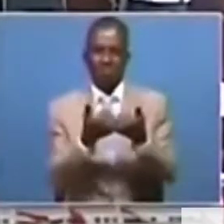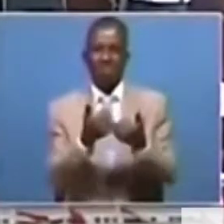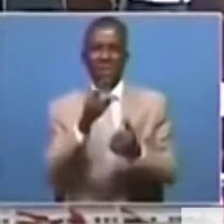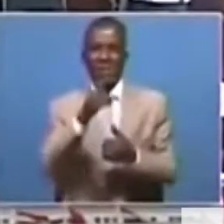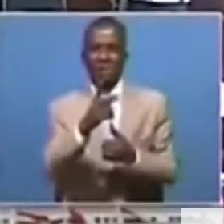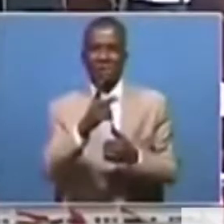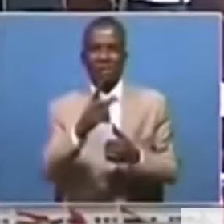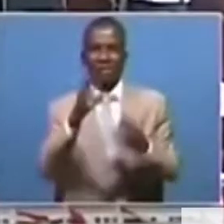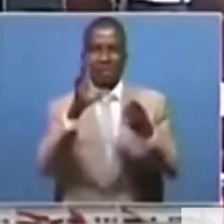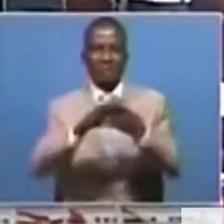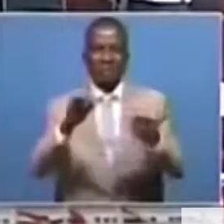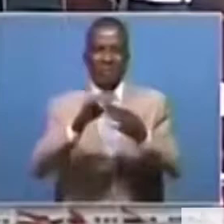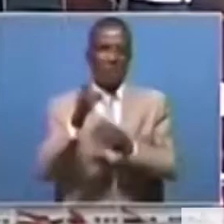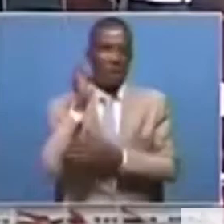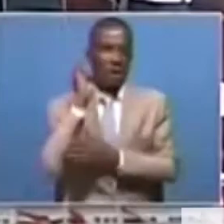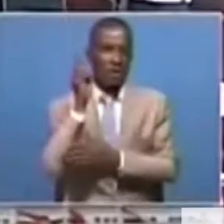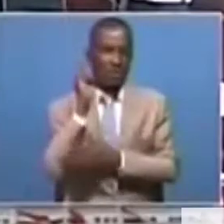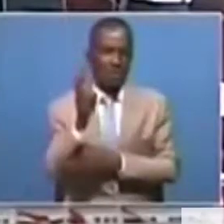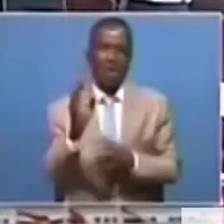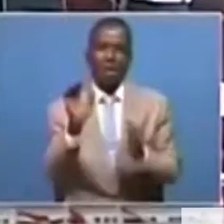Kensho,